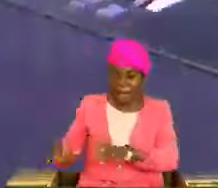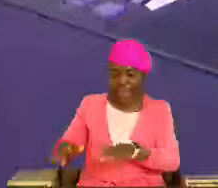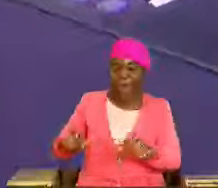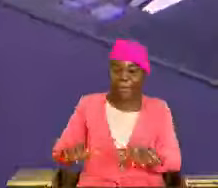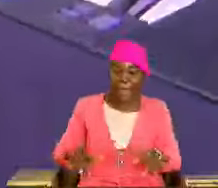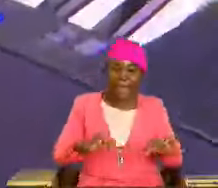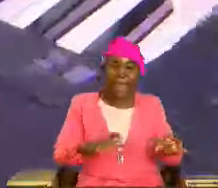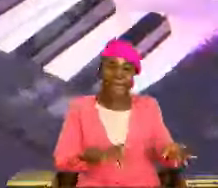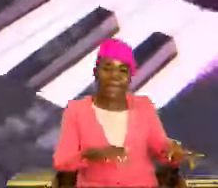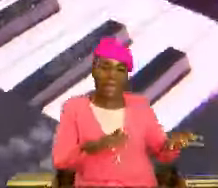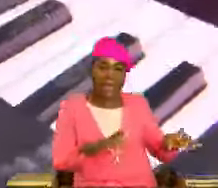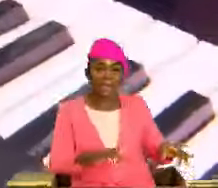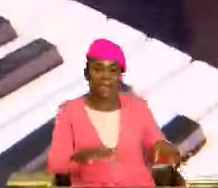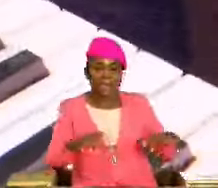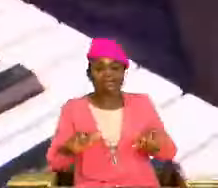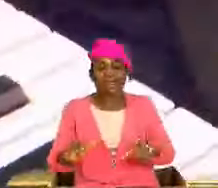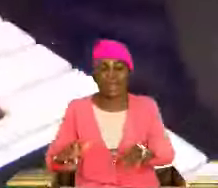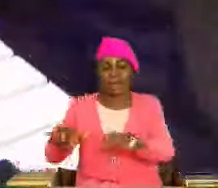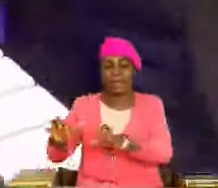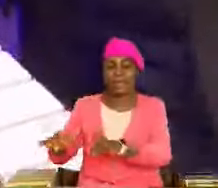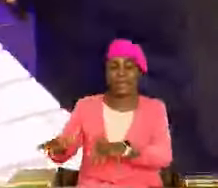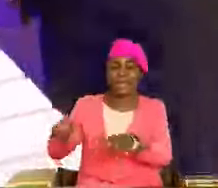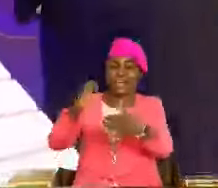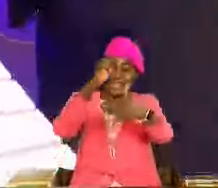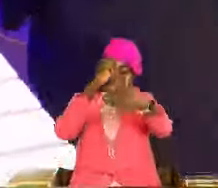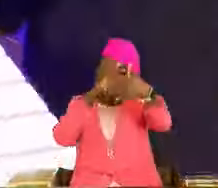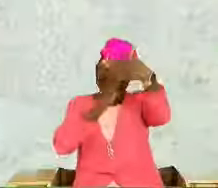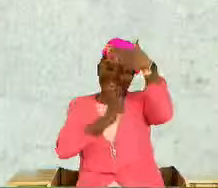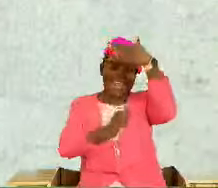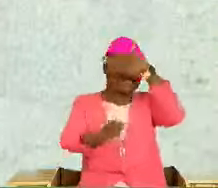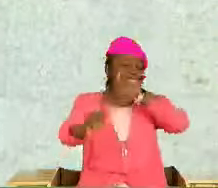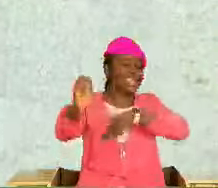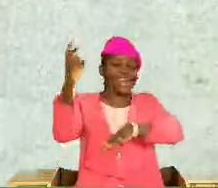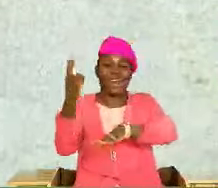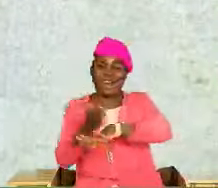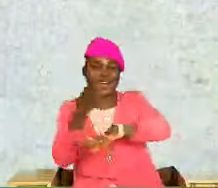Lord elah Rock I'm